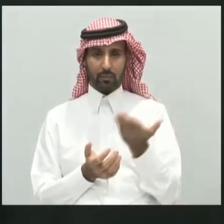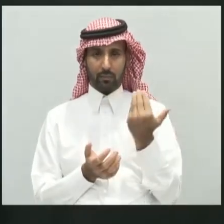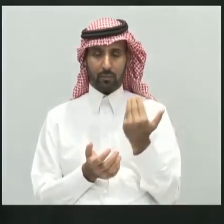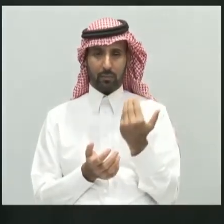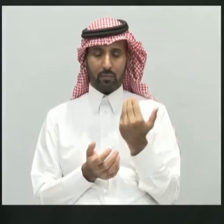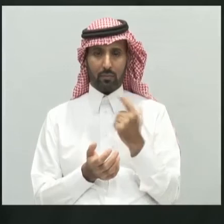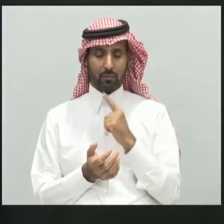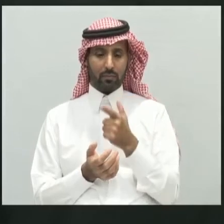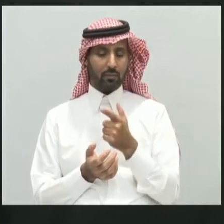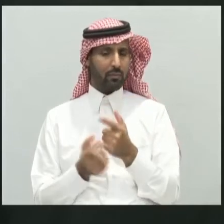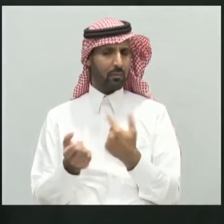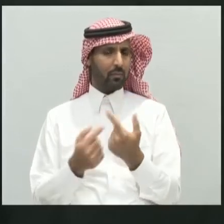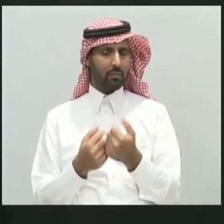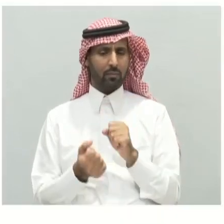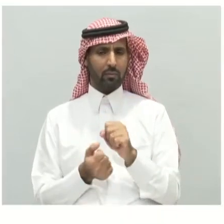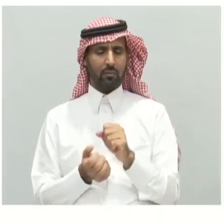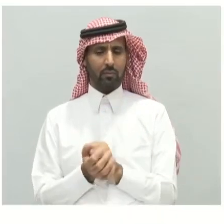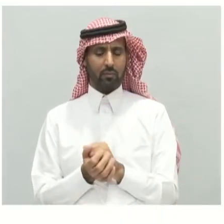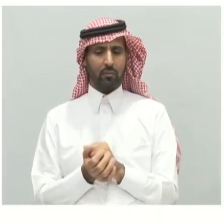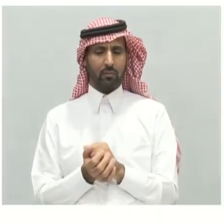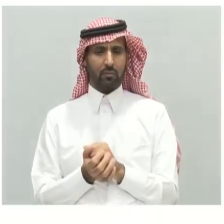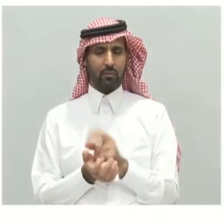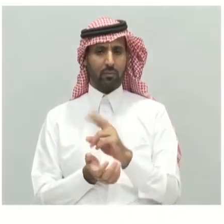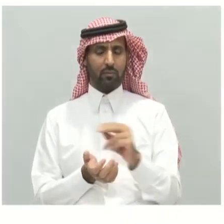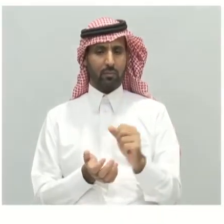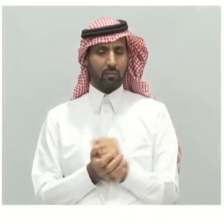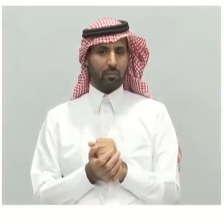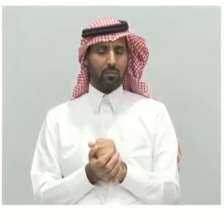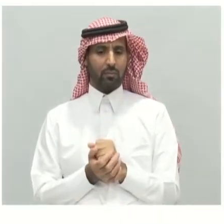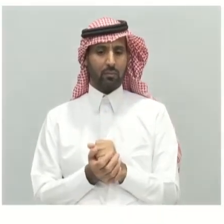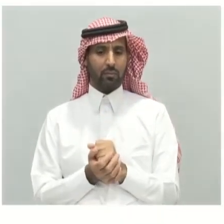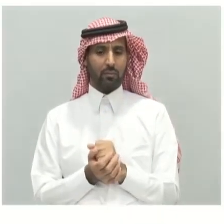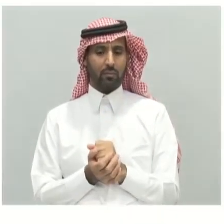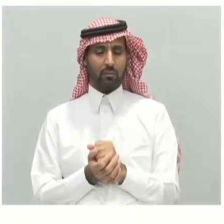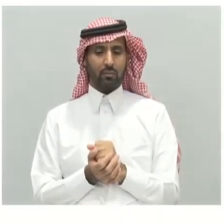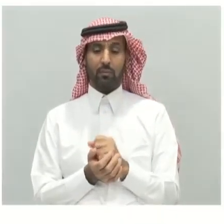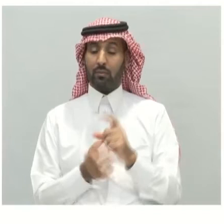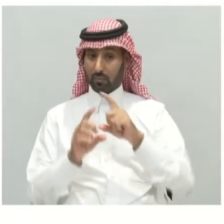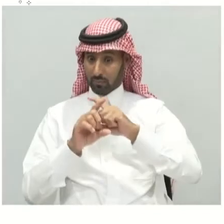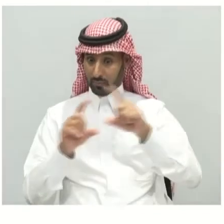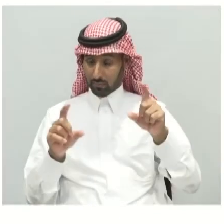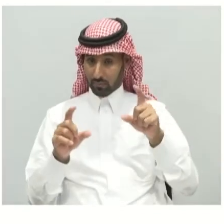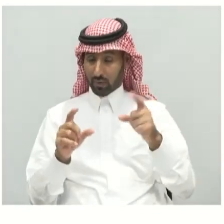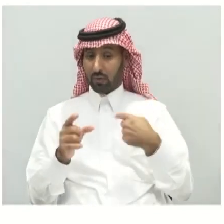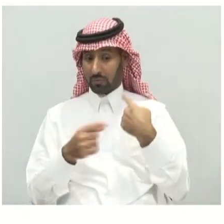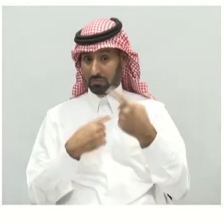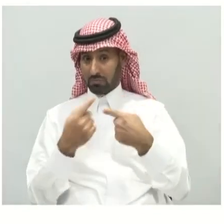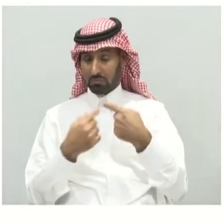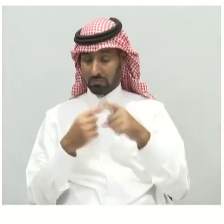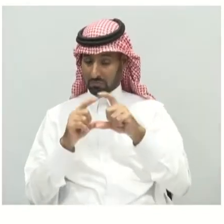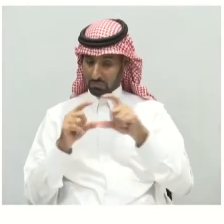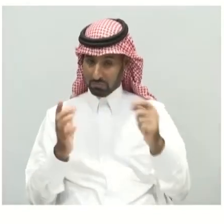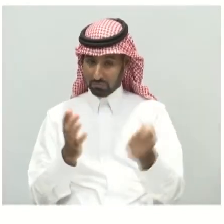me sentences about yourself. Make sentences about yourself. Use the phrases and add some of your